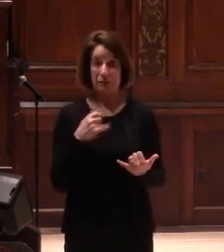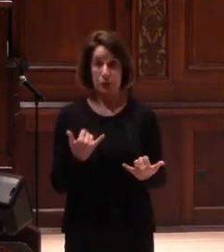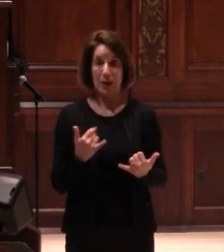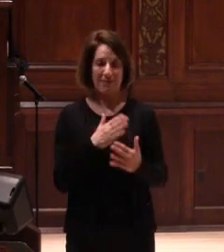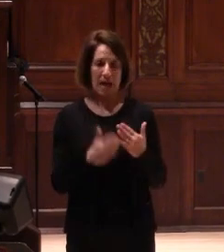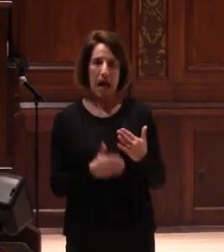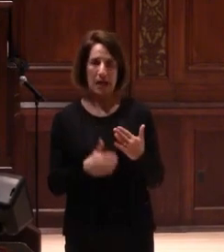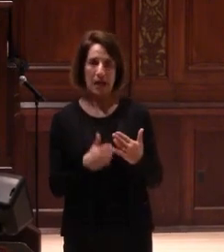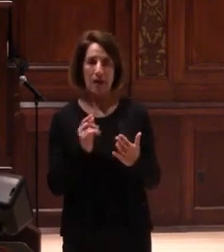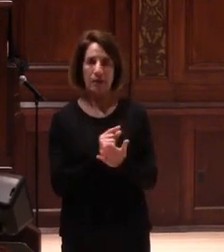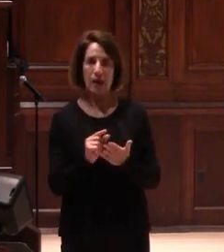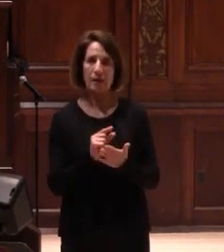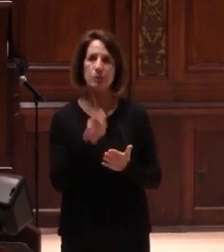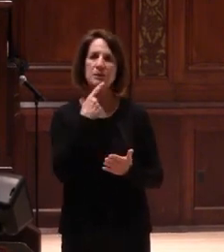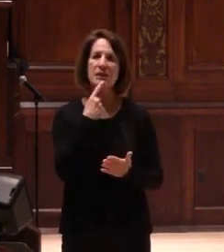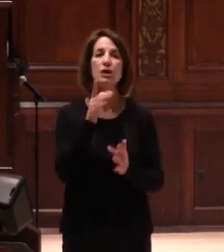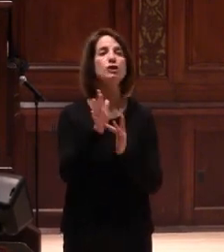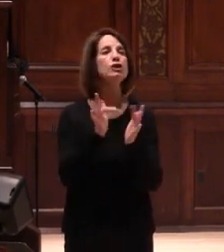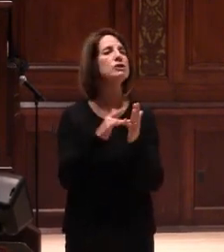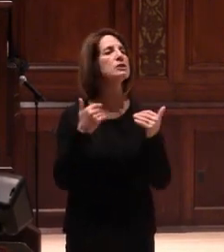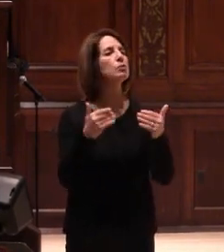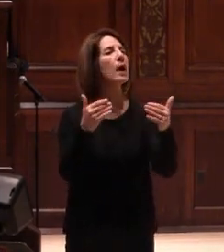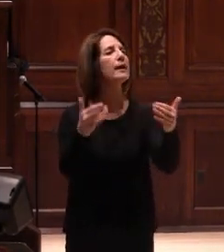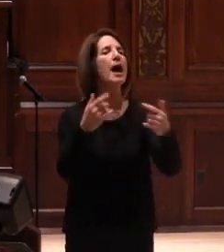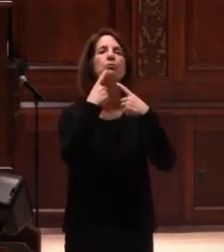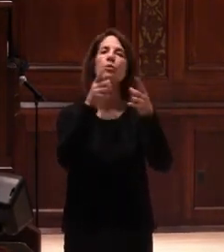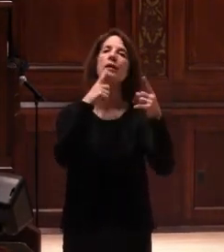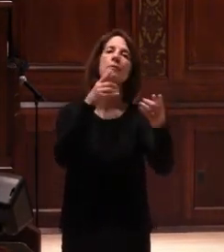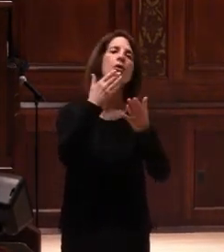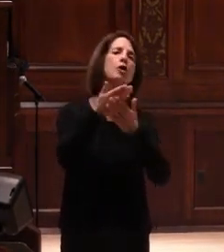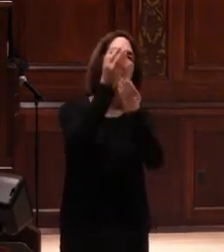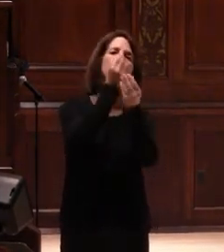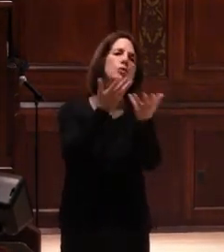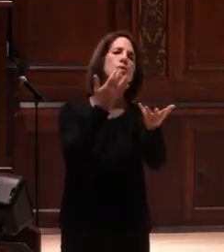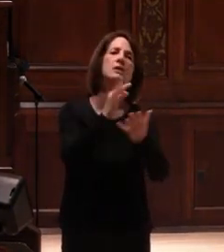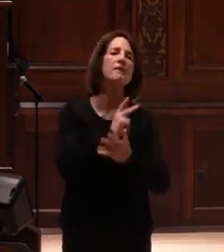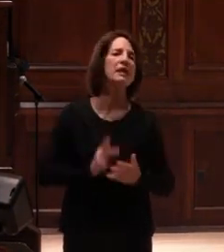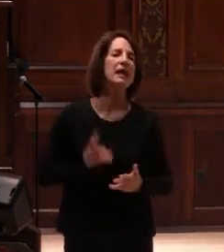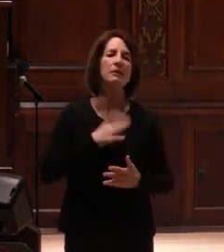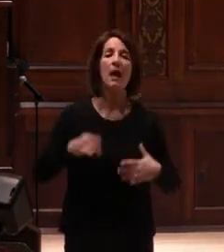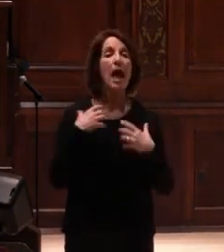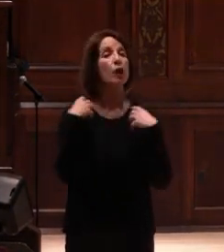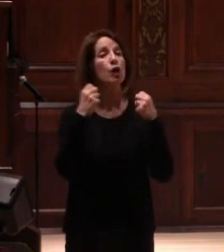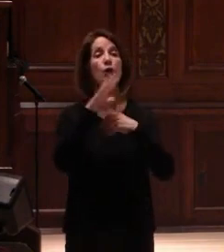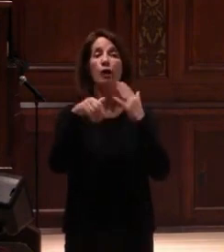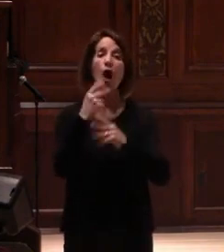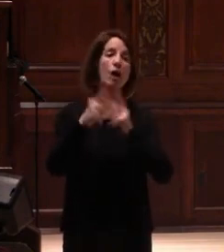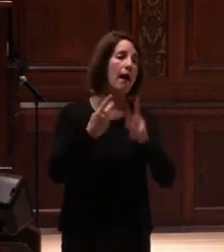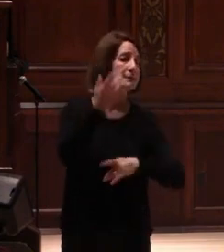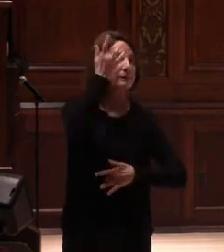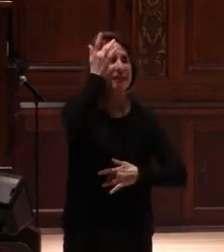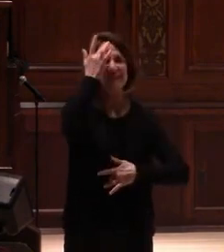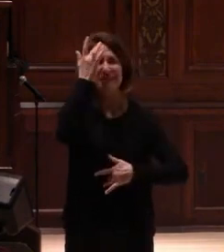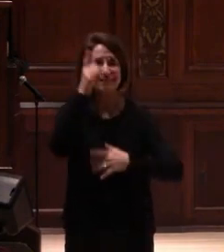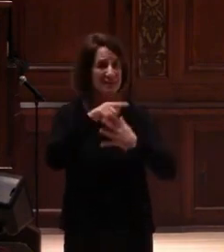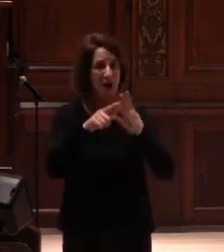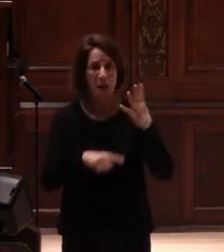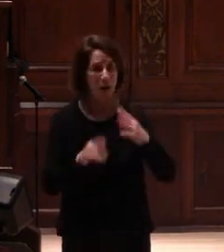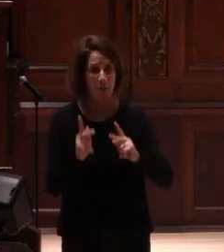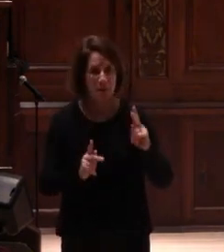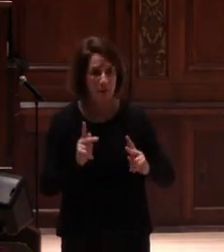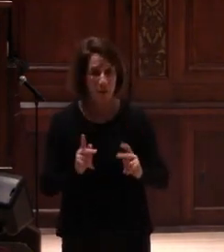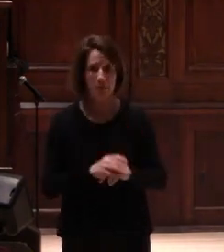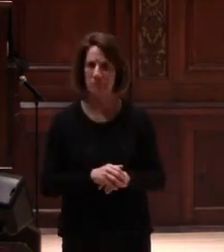Even today at the end of the gospel, we hear Jesus went on proclaiming the good news of the kingdom and curing all kinds of diseases and illnesses among people. And that's an